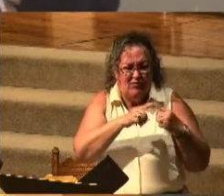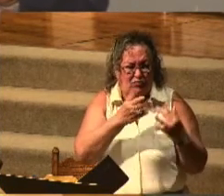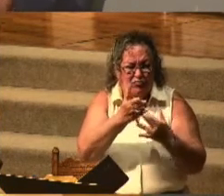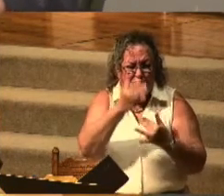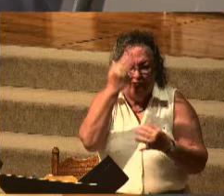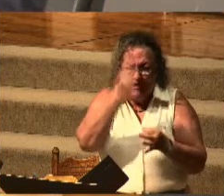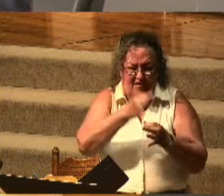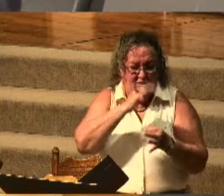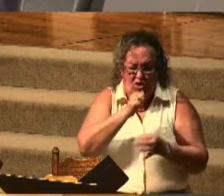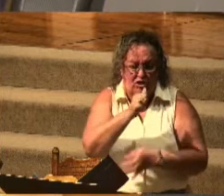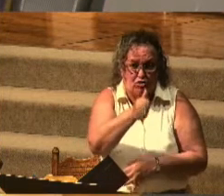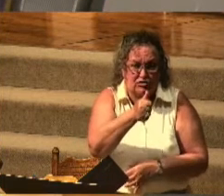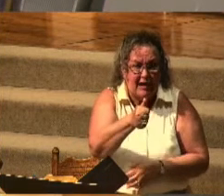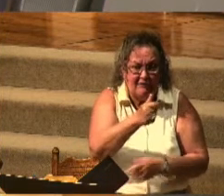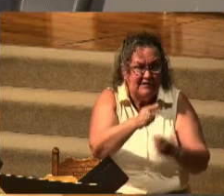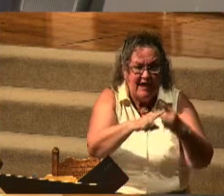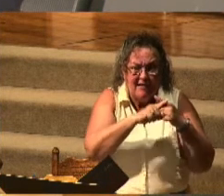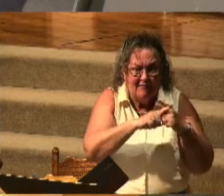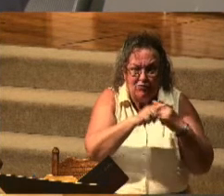yourselves.